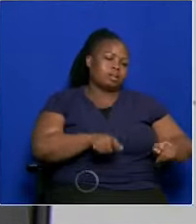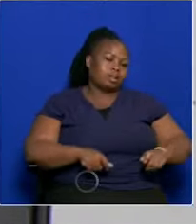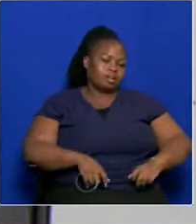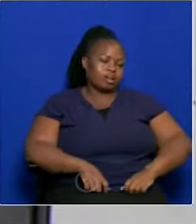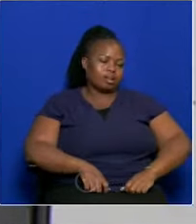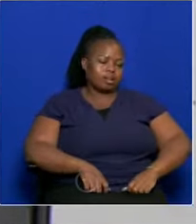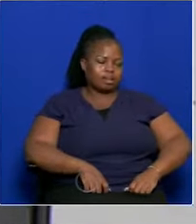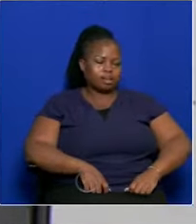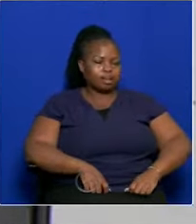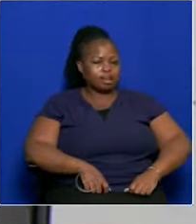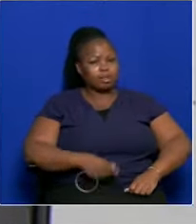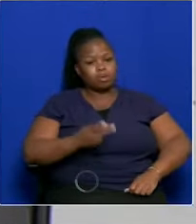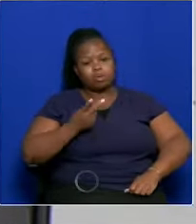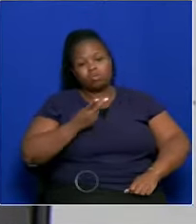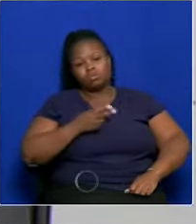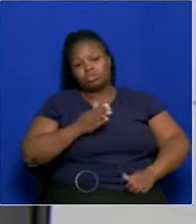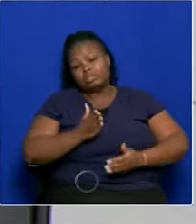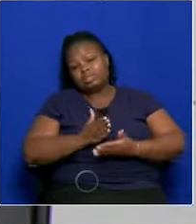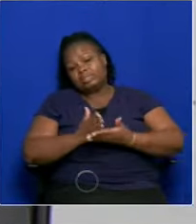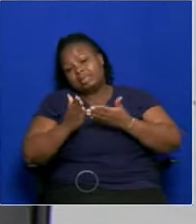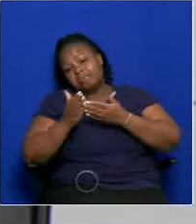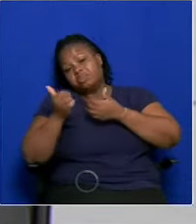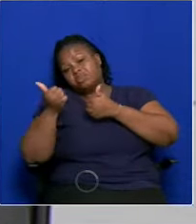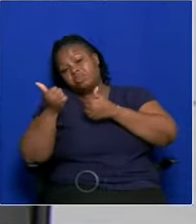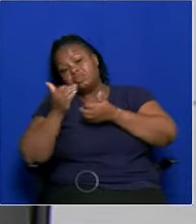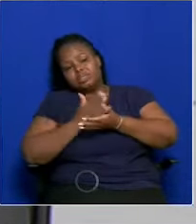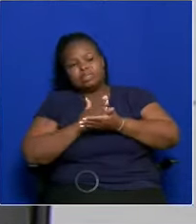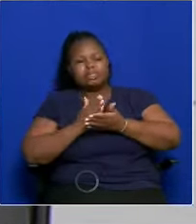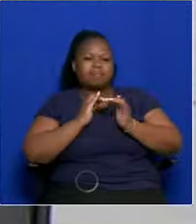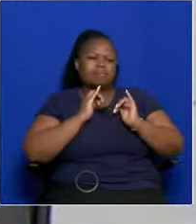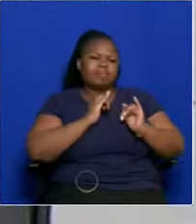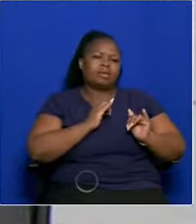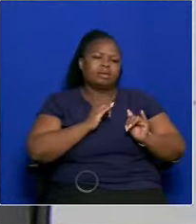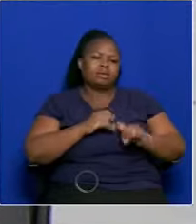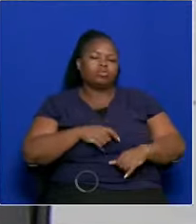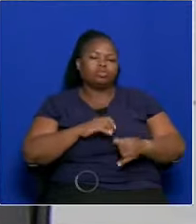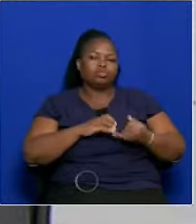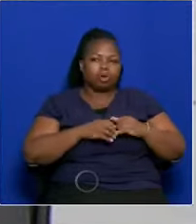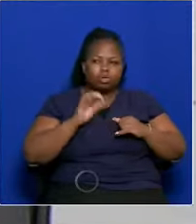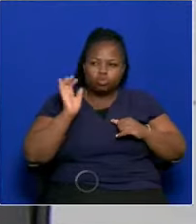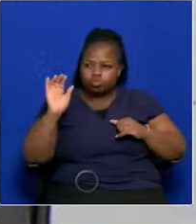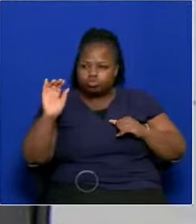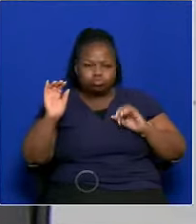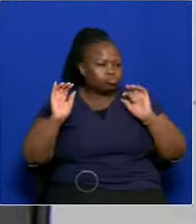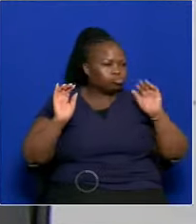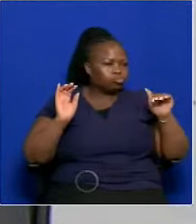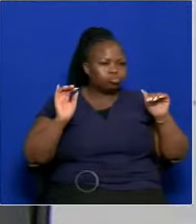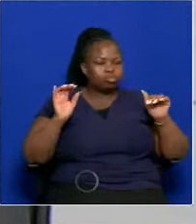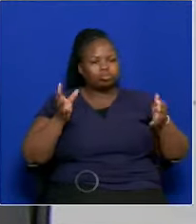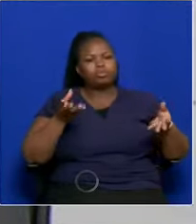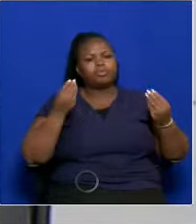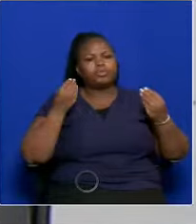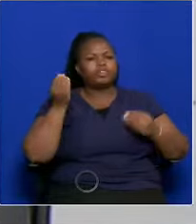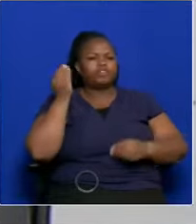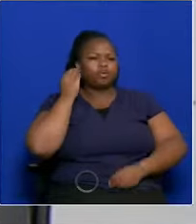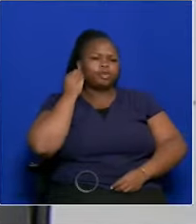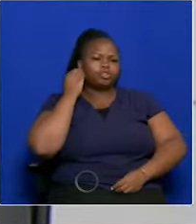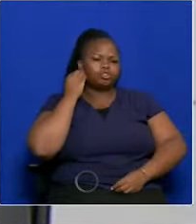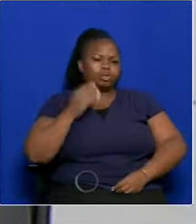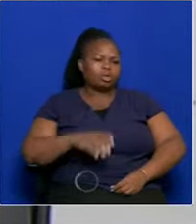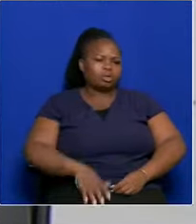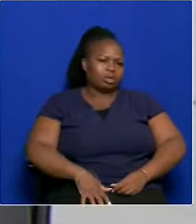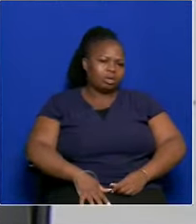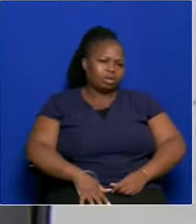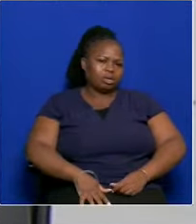good people, some bad people in order to get information. It's not something which you can go randomly and